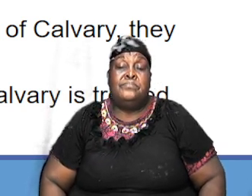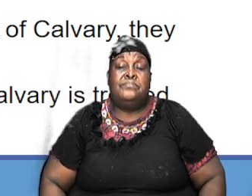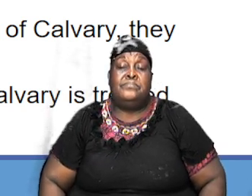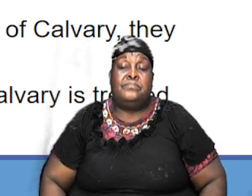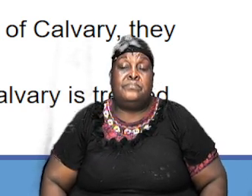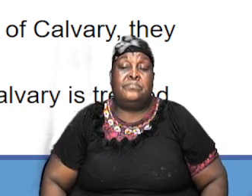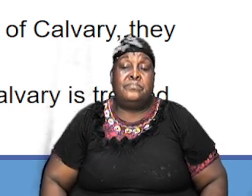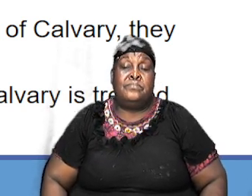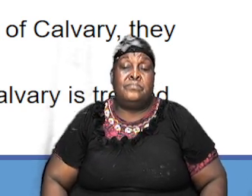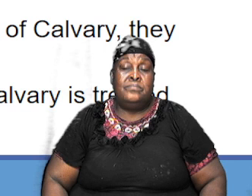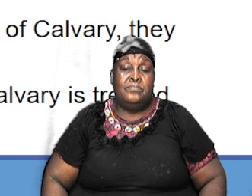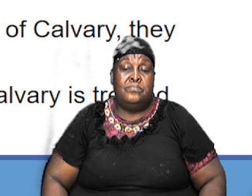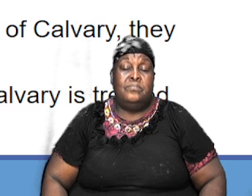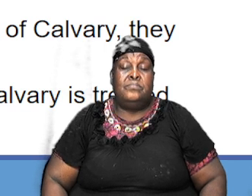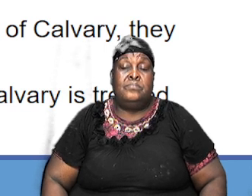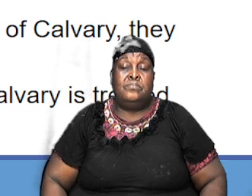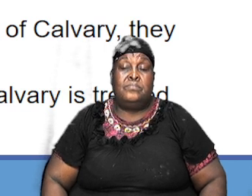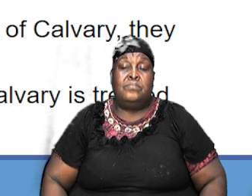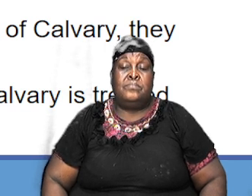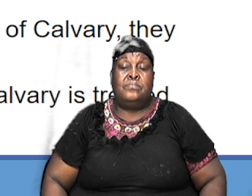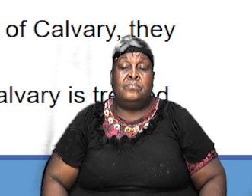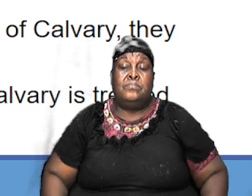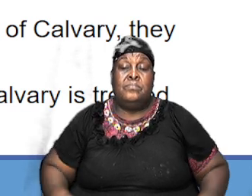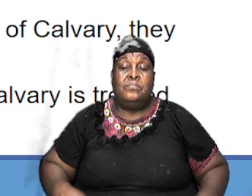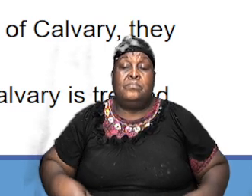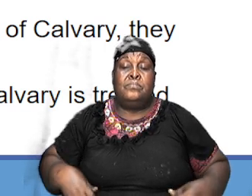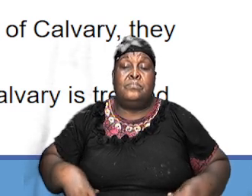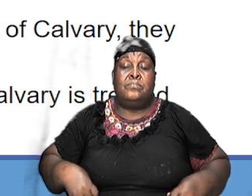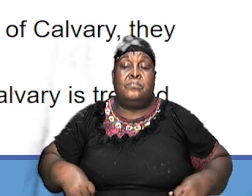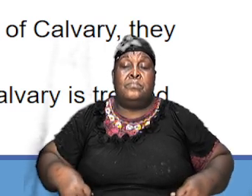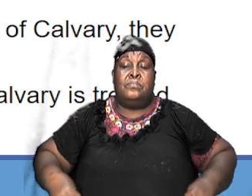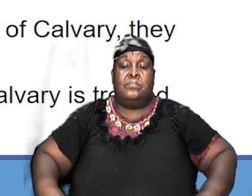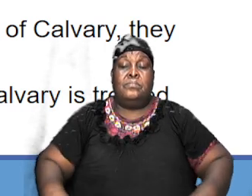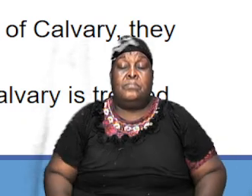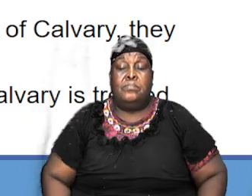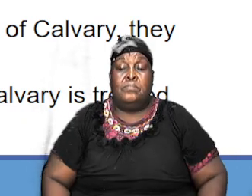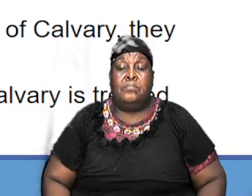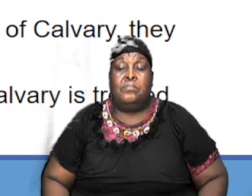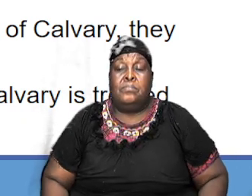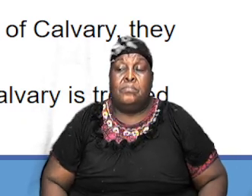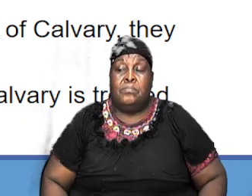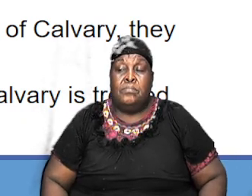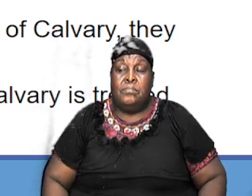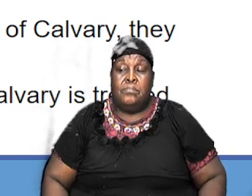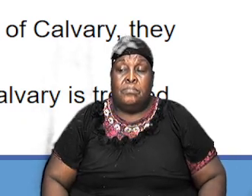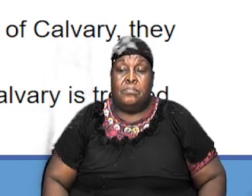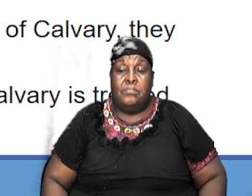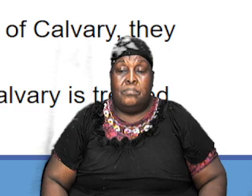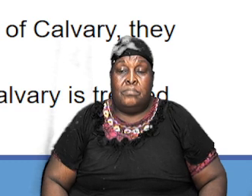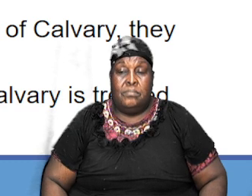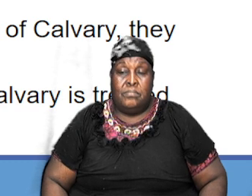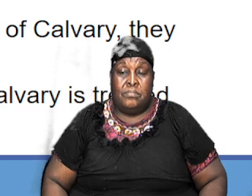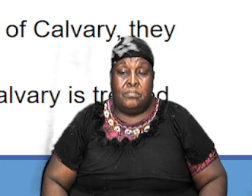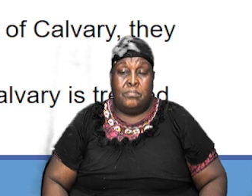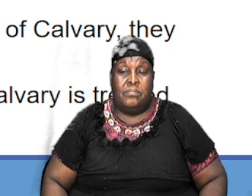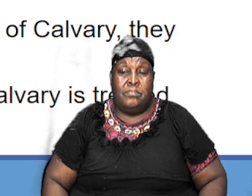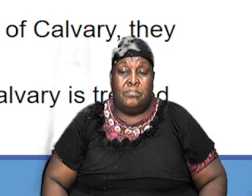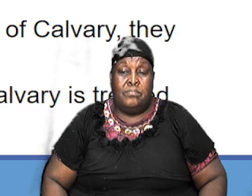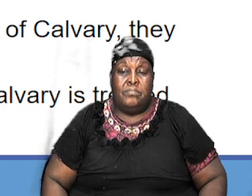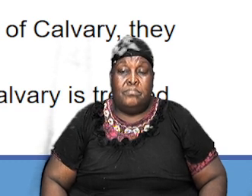All right, so let us move on. In the interest of time, we're going to move on. Yes, to the next slide.